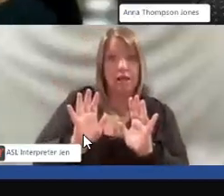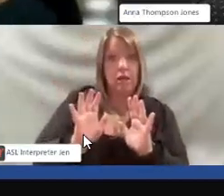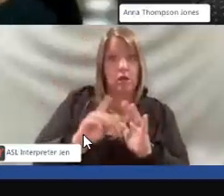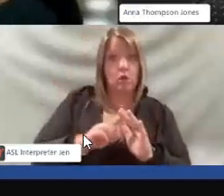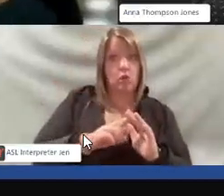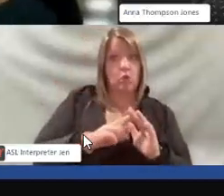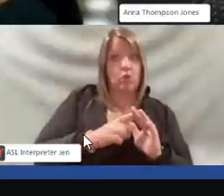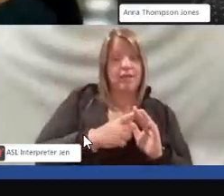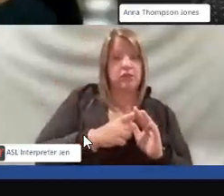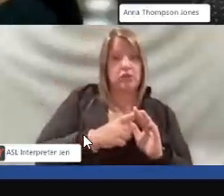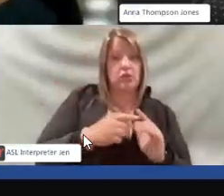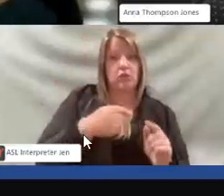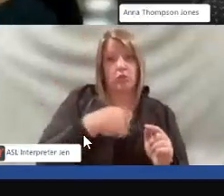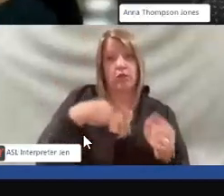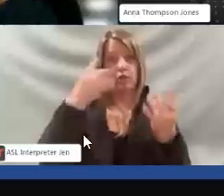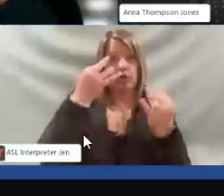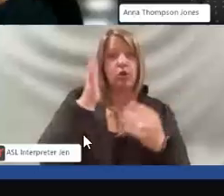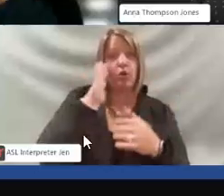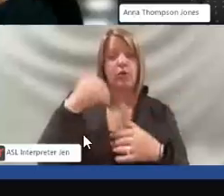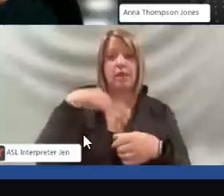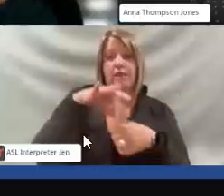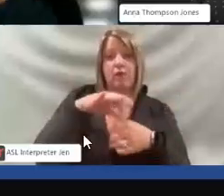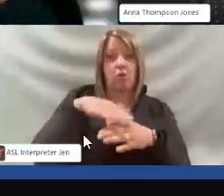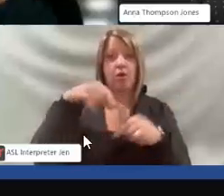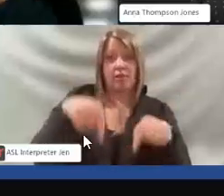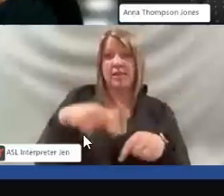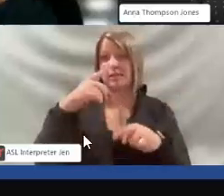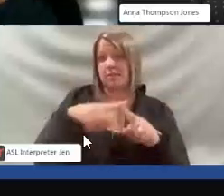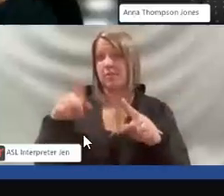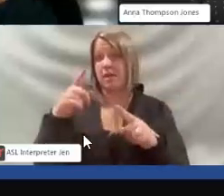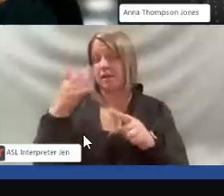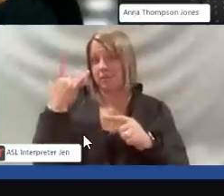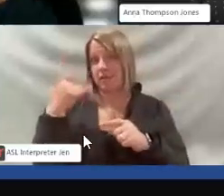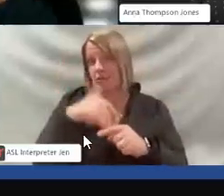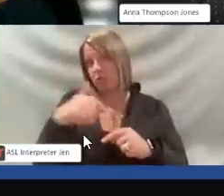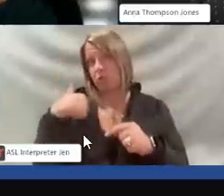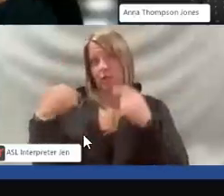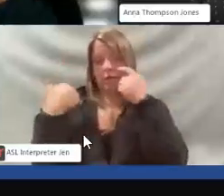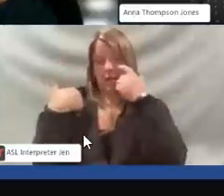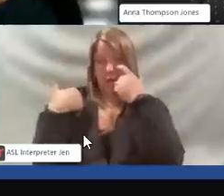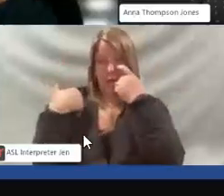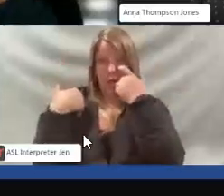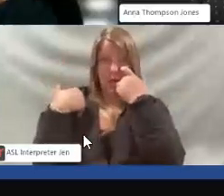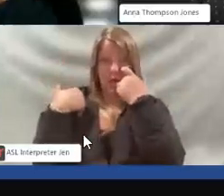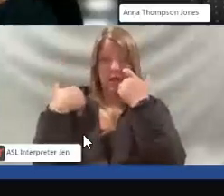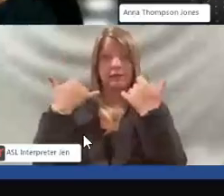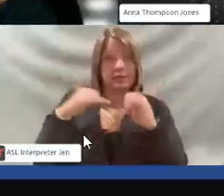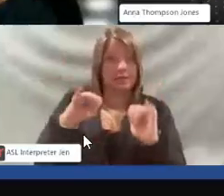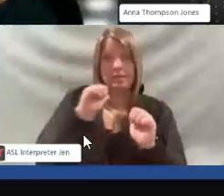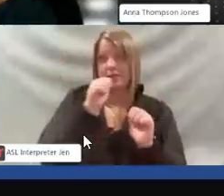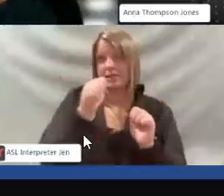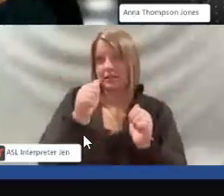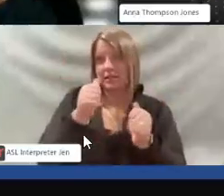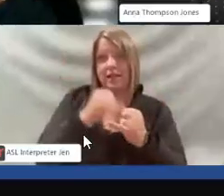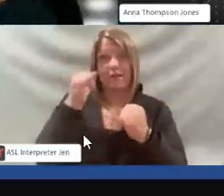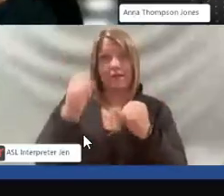originally, we had thought we were gonna have a vote on this, but because we have that it still is not within that